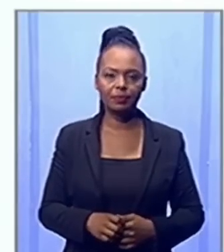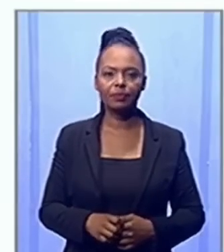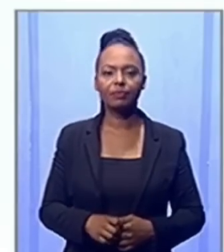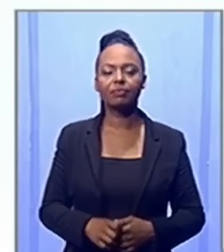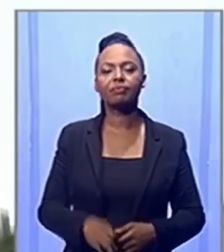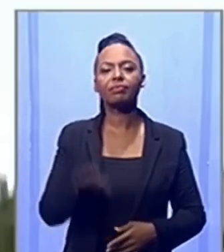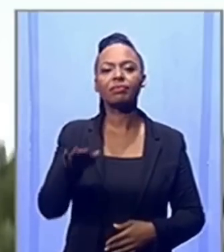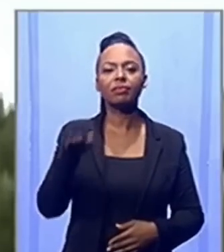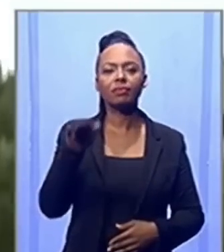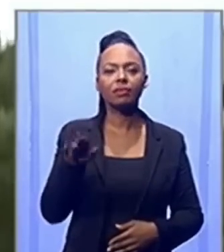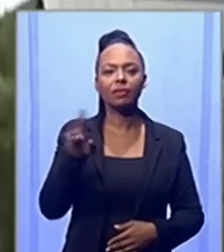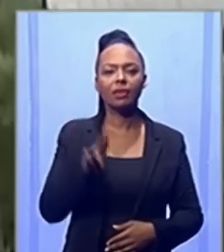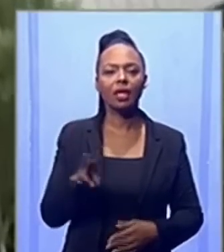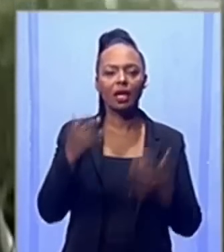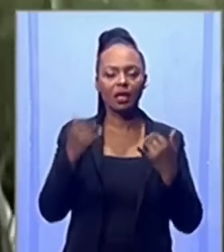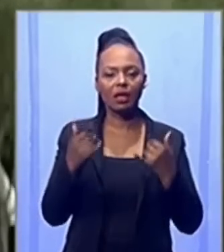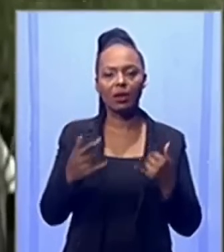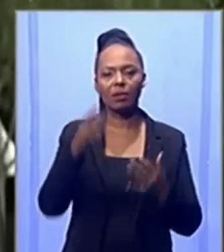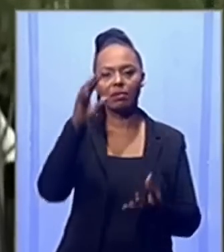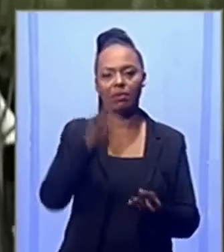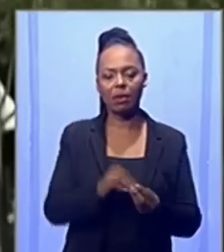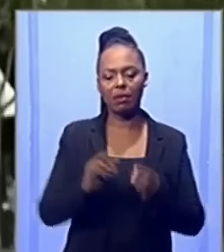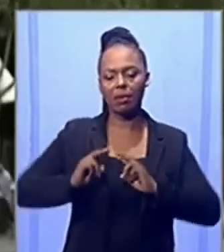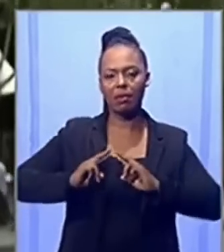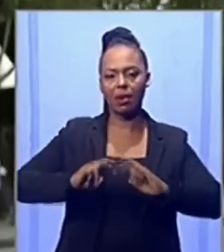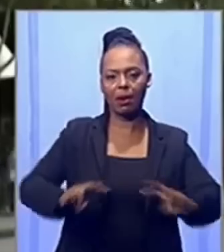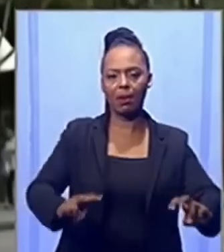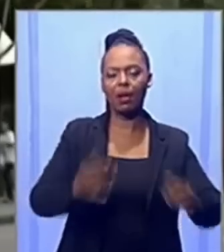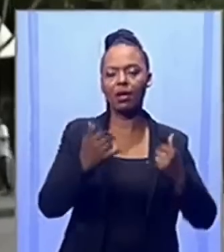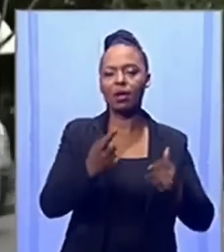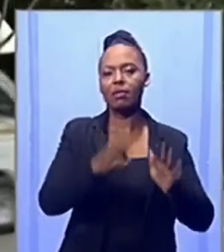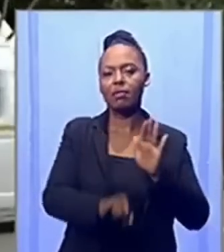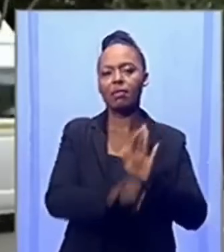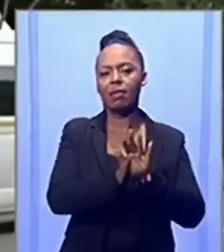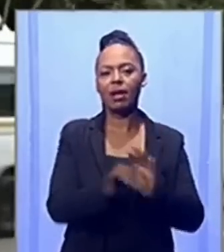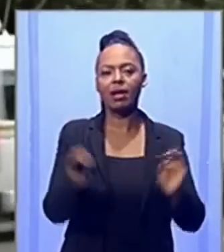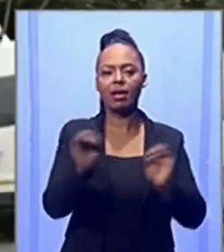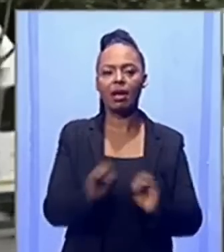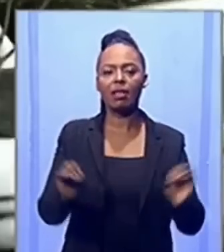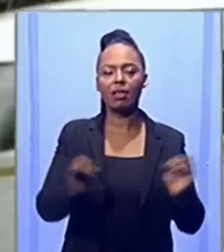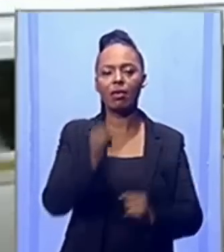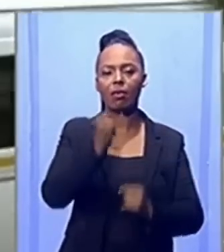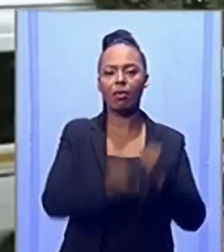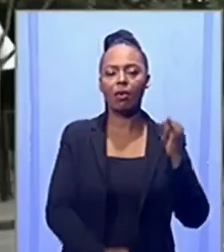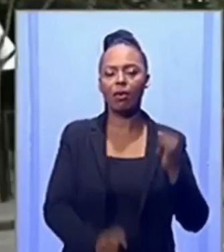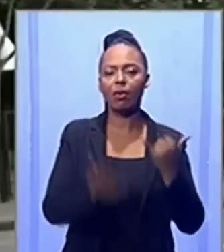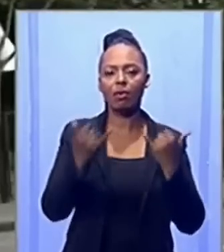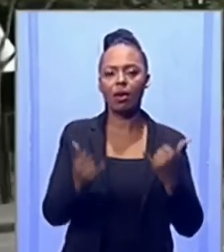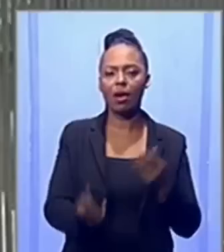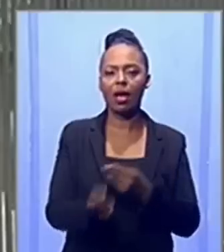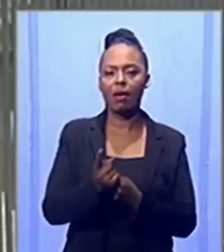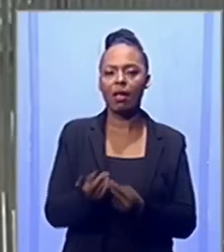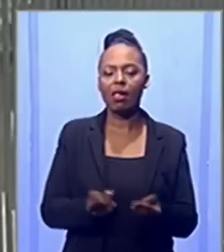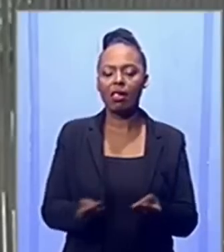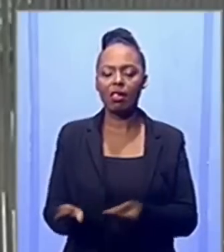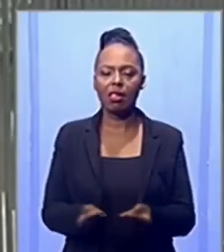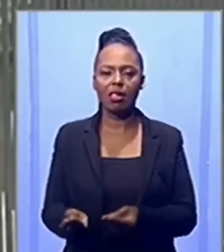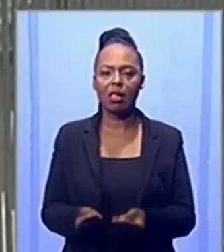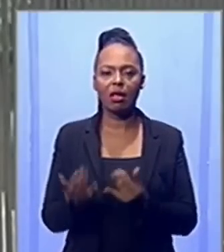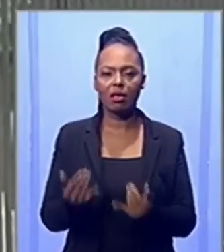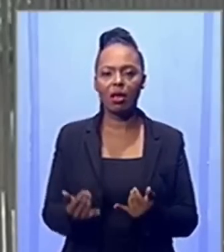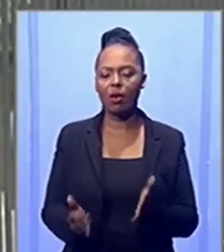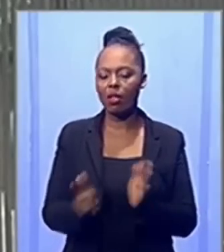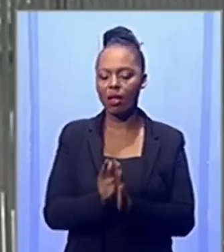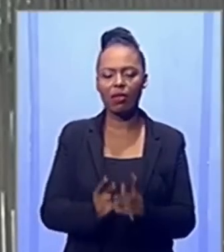Banka entse diphuputso nako e kalo ka selemo mme e fumana ha ho sa ba letho leo la thekisetsano e phethahetseng e ileng ya eba tlolo ya